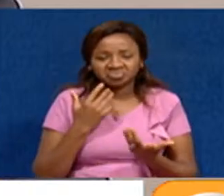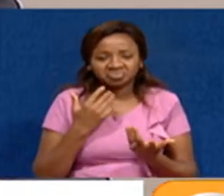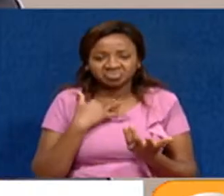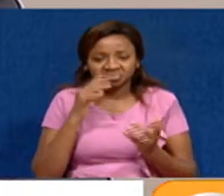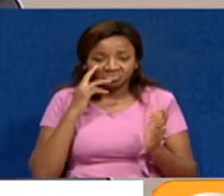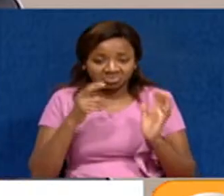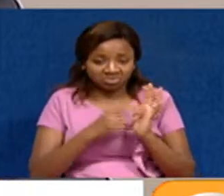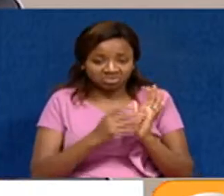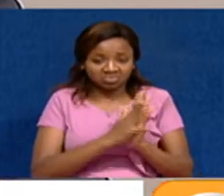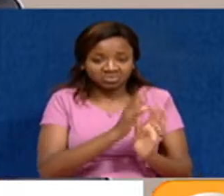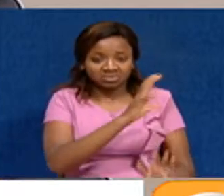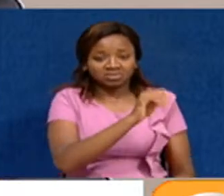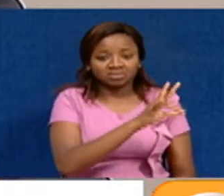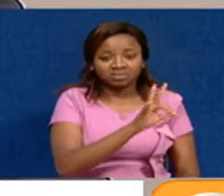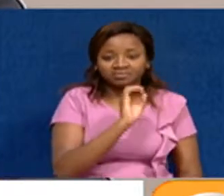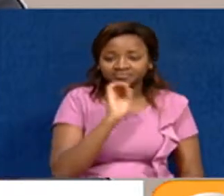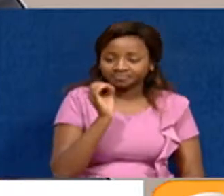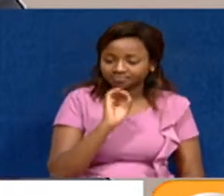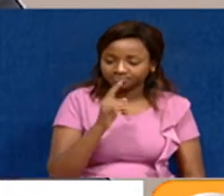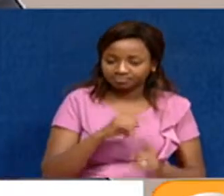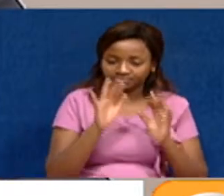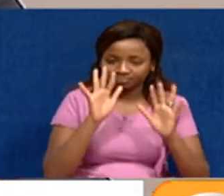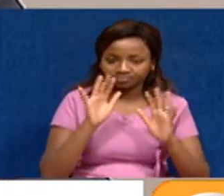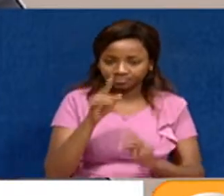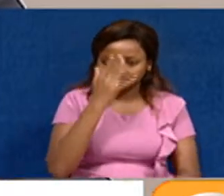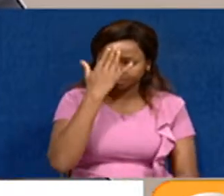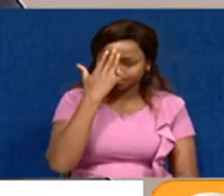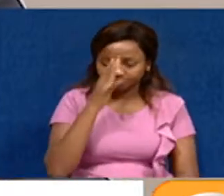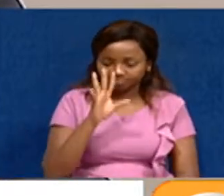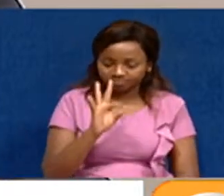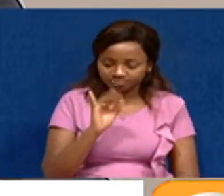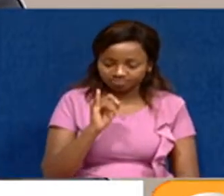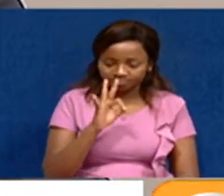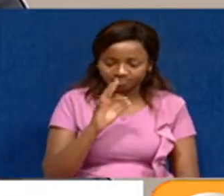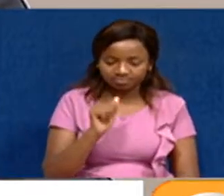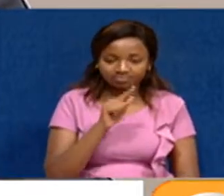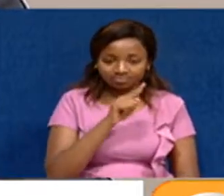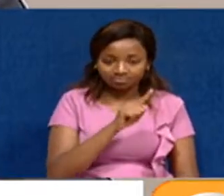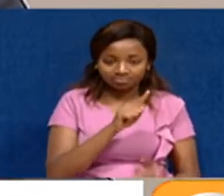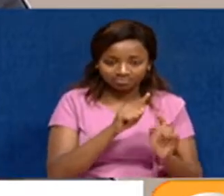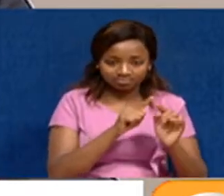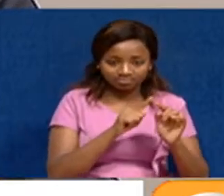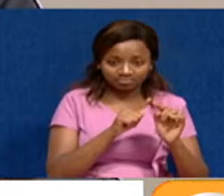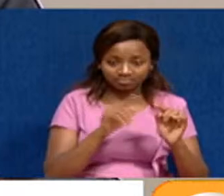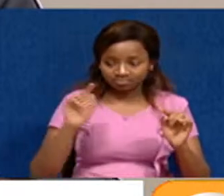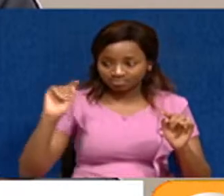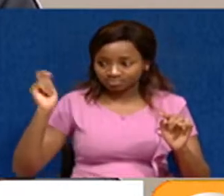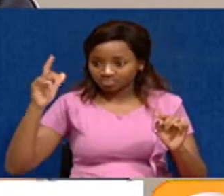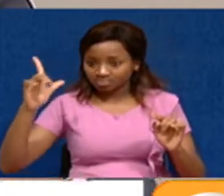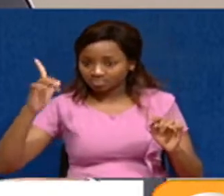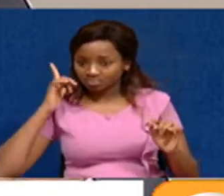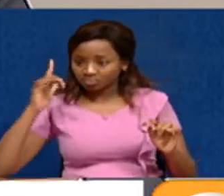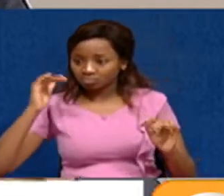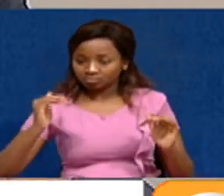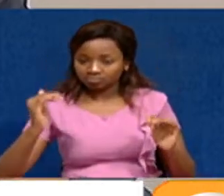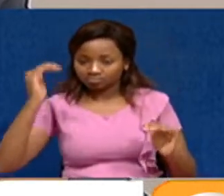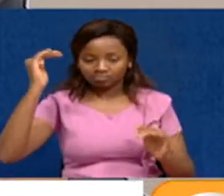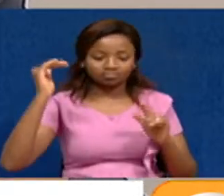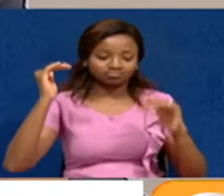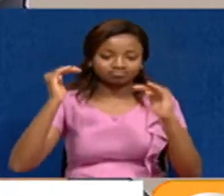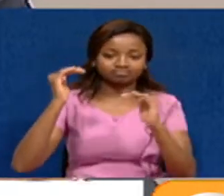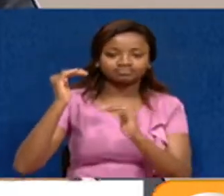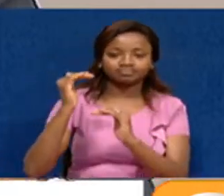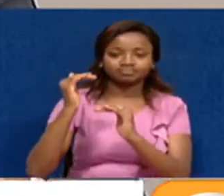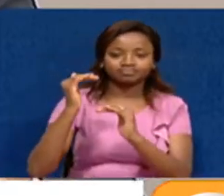but we have to know FIFA is not above Kenyan law. First it's Kenyan law, then the FIFA comes